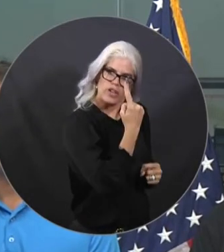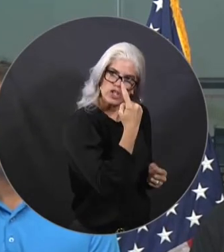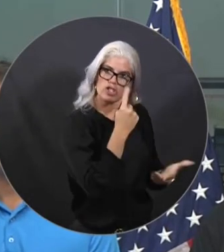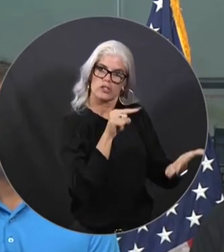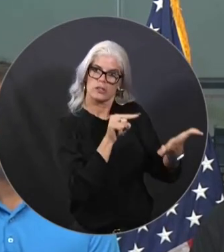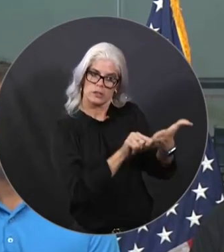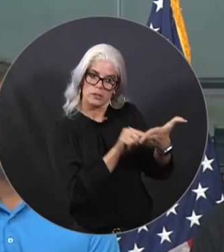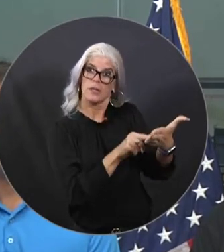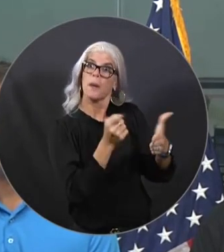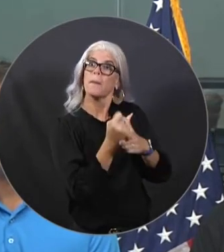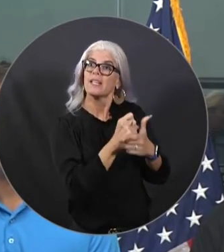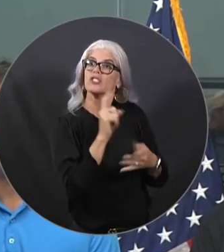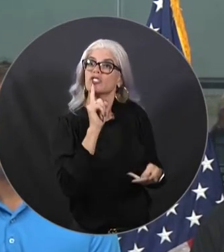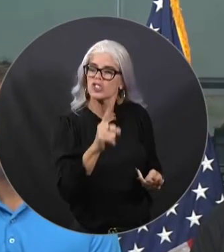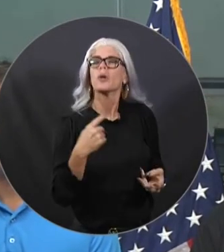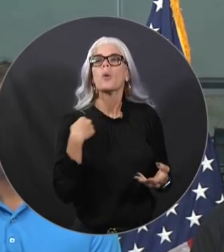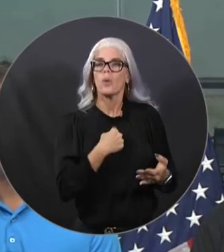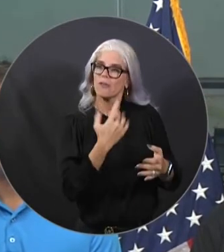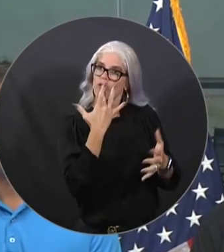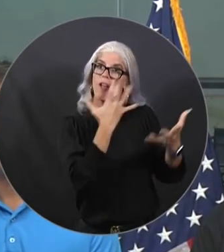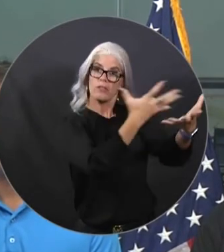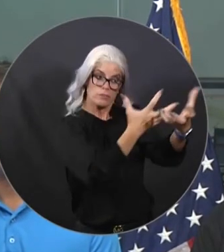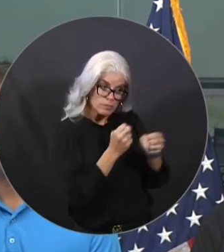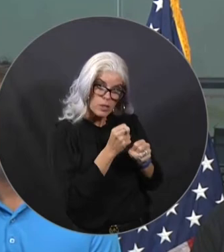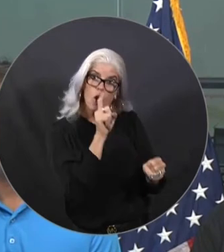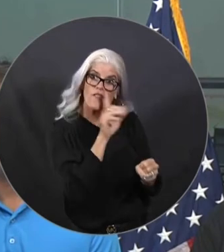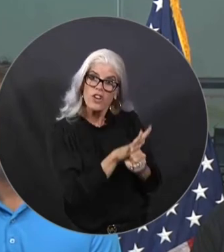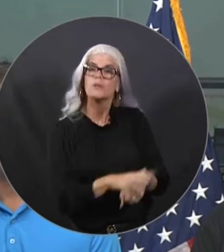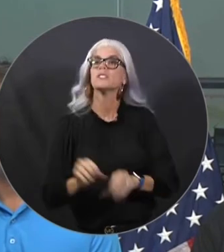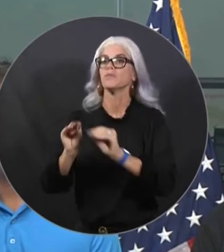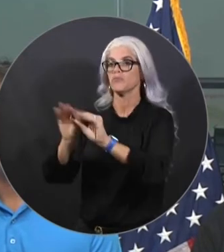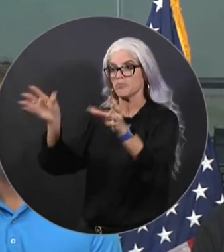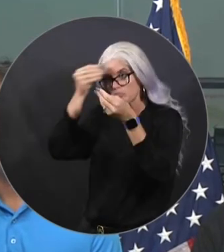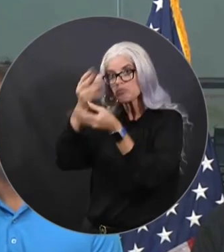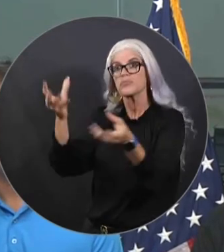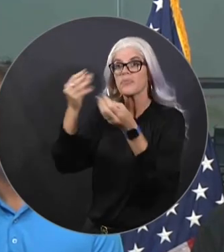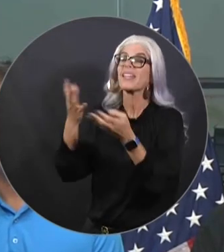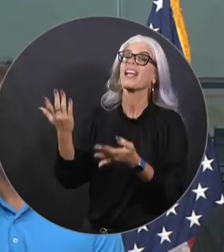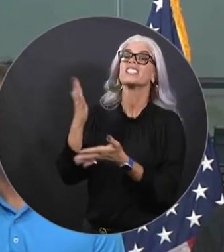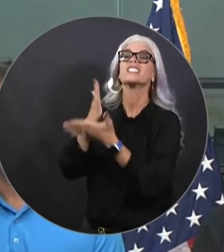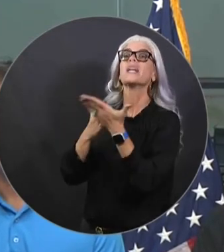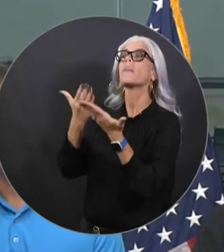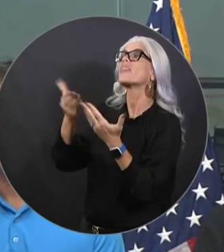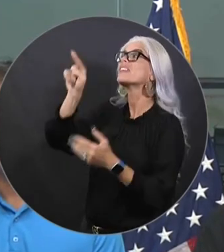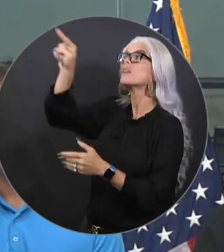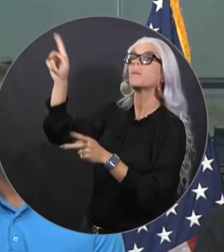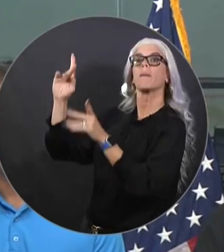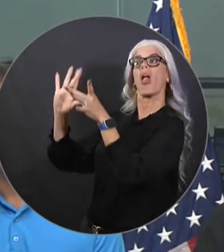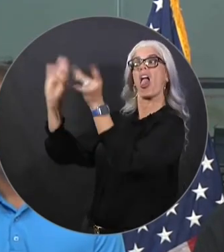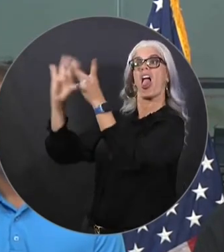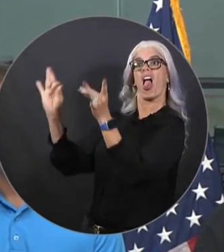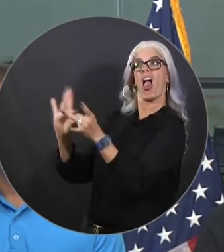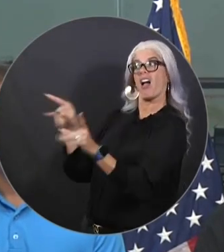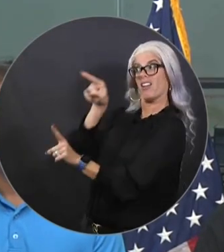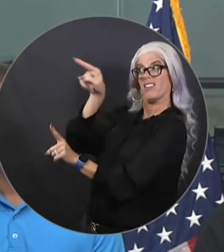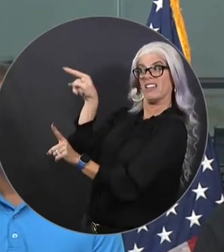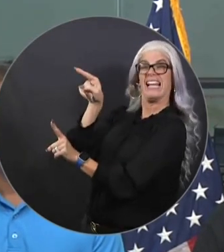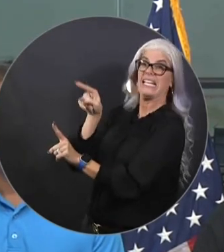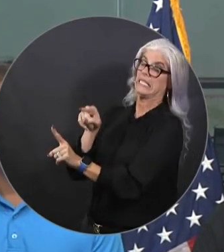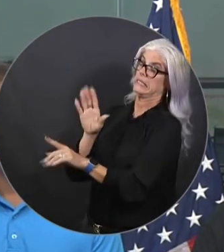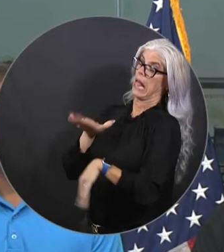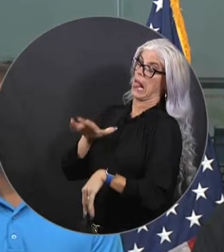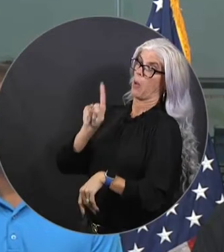days. But I think the things that have been said out there, that is not something that has been confirmed at this juncture. Of course, we